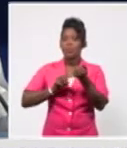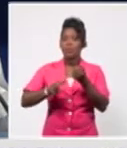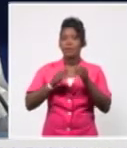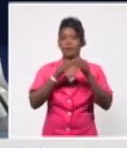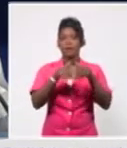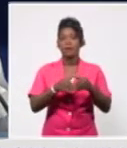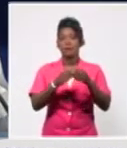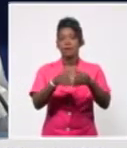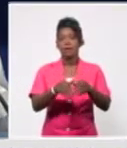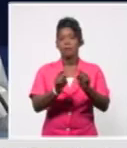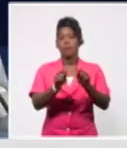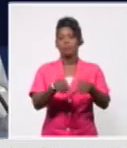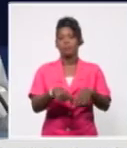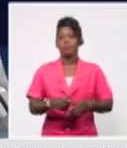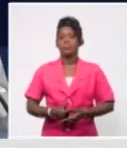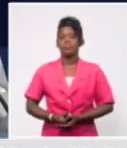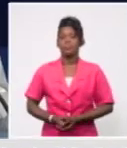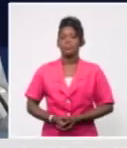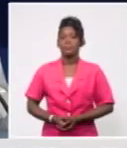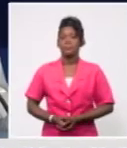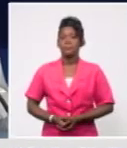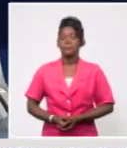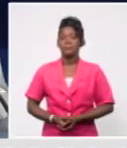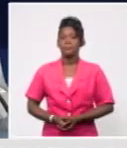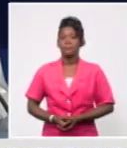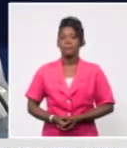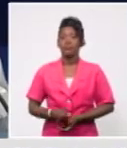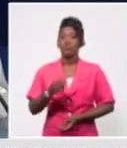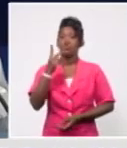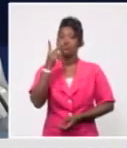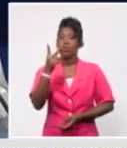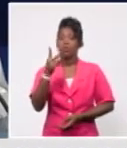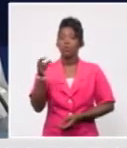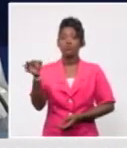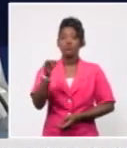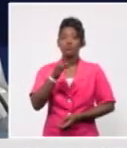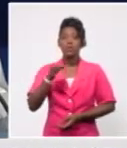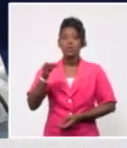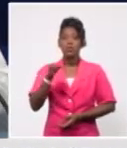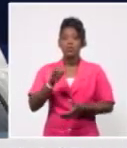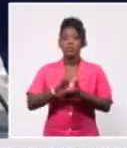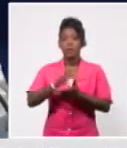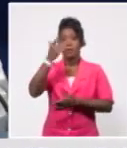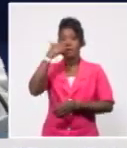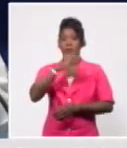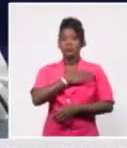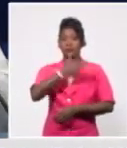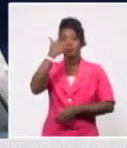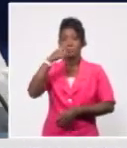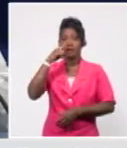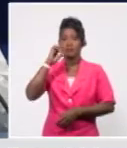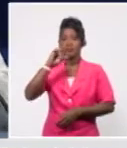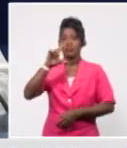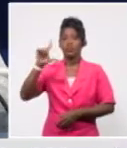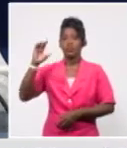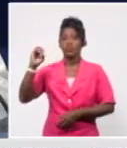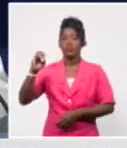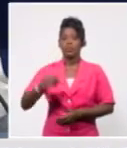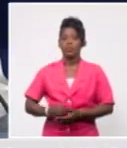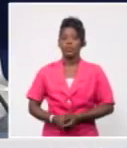Of the 4 imported cases, 2 belong to Granma and the municipality of